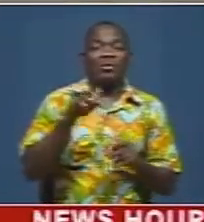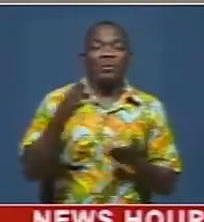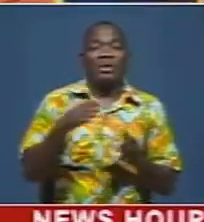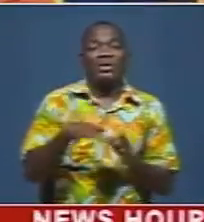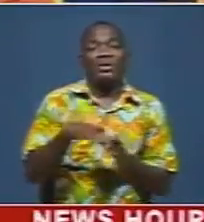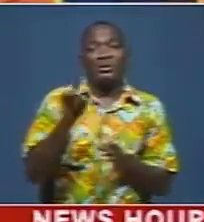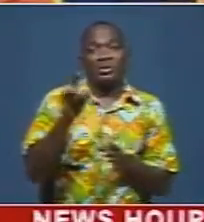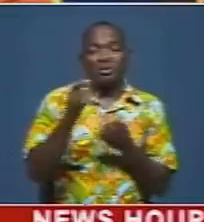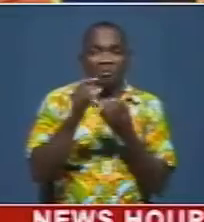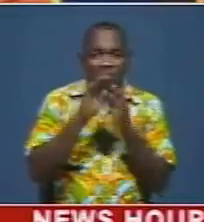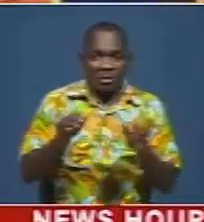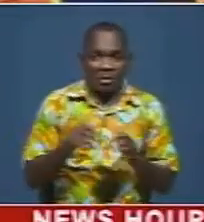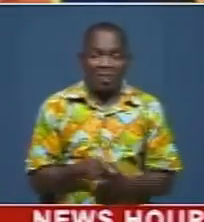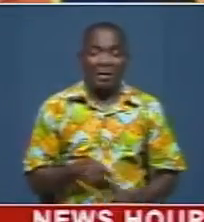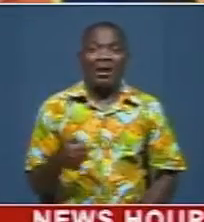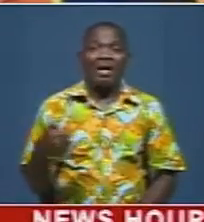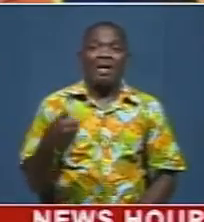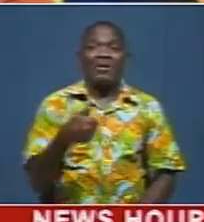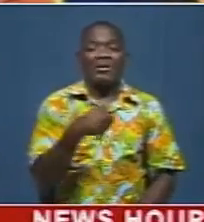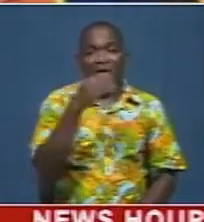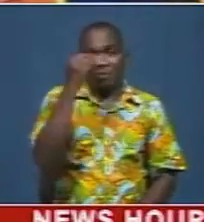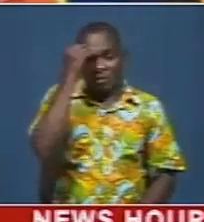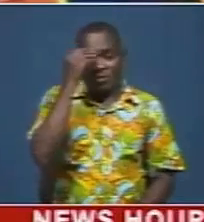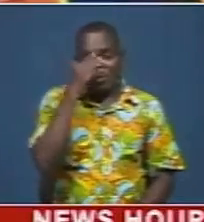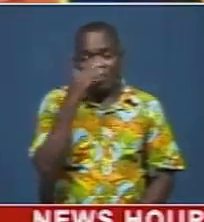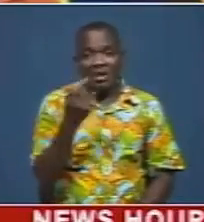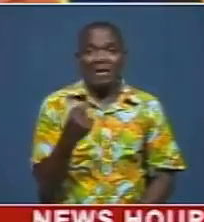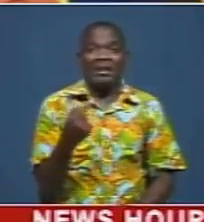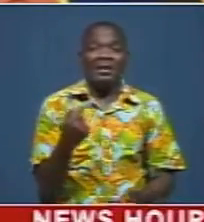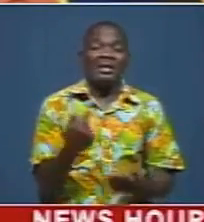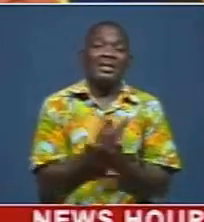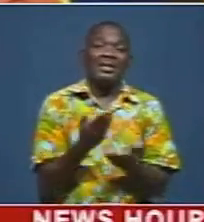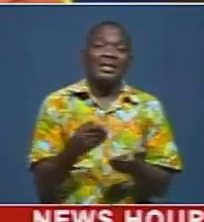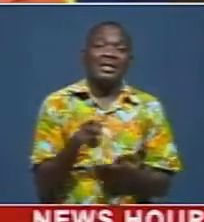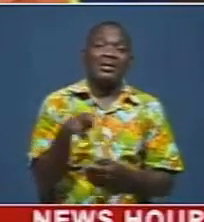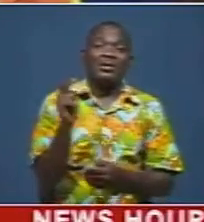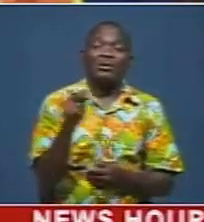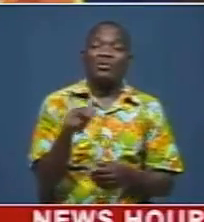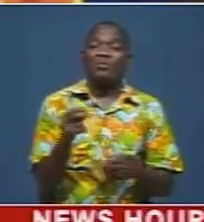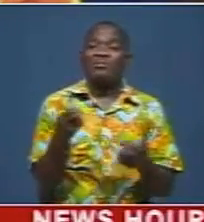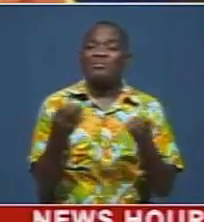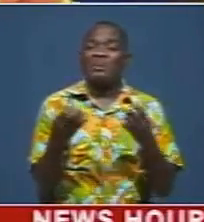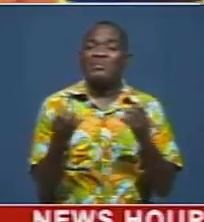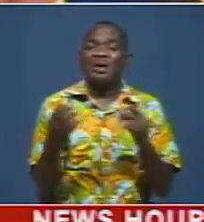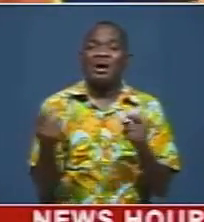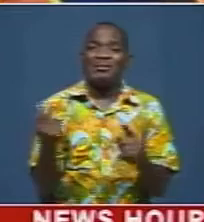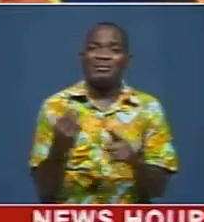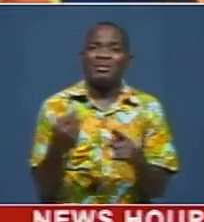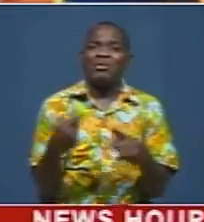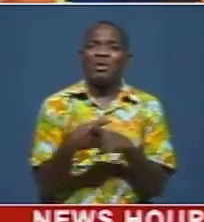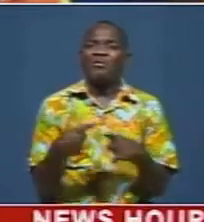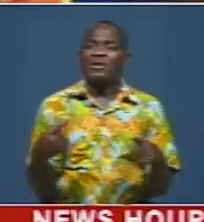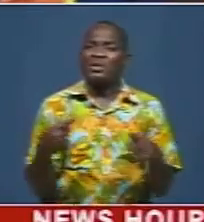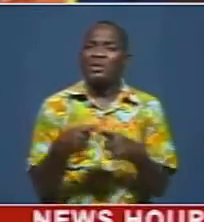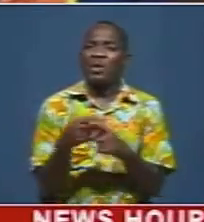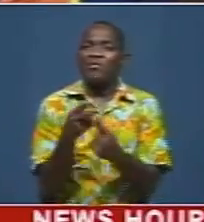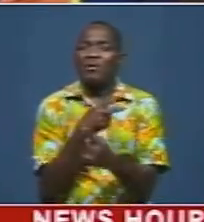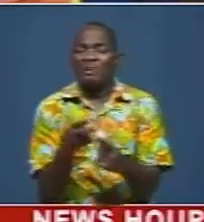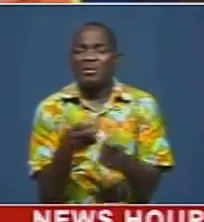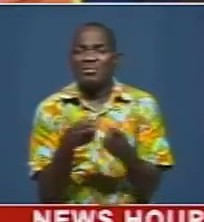choosing peace. We all know that in our part of the country we have seen intermittent violent conflict, which